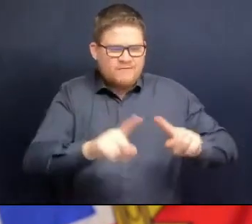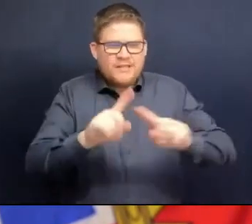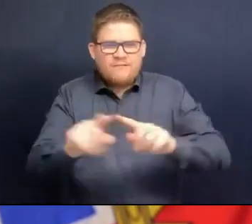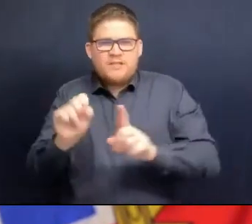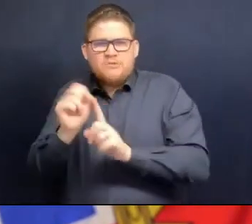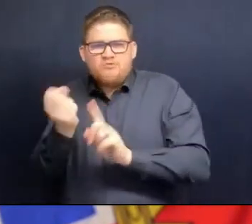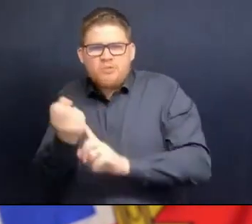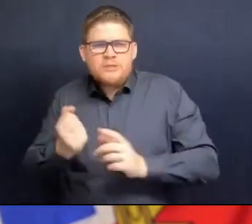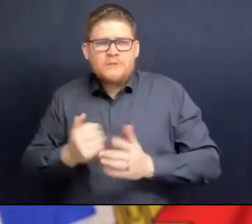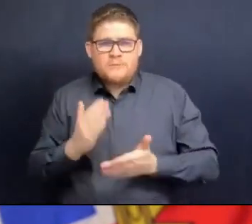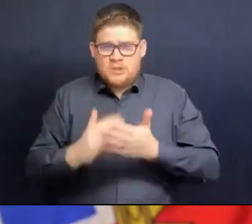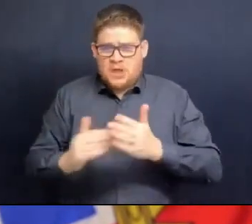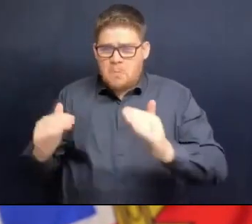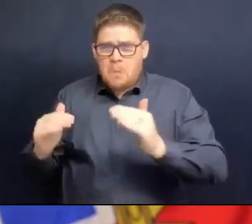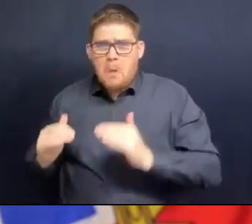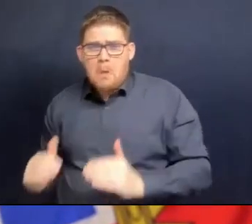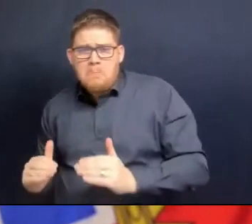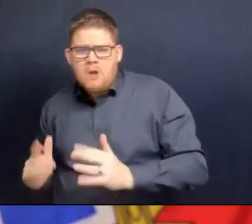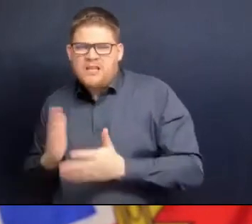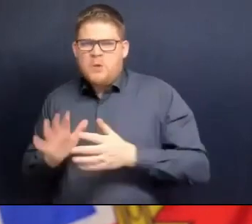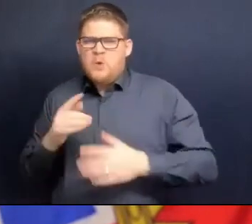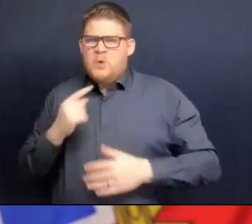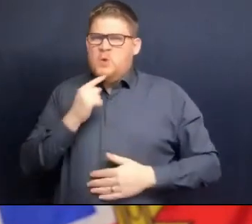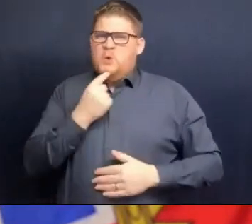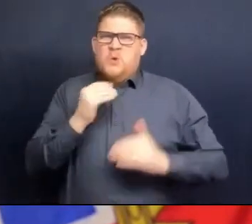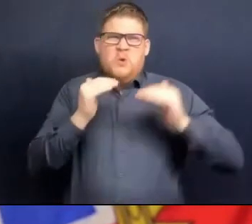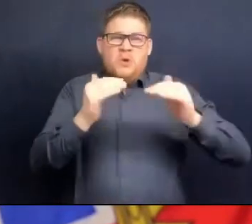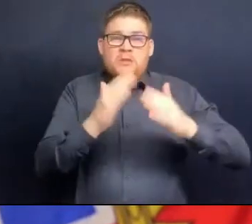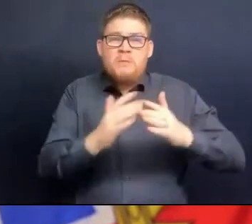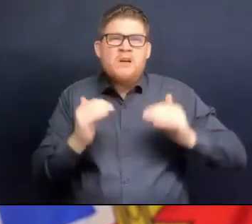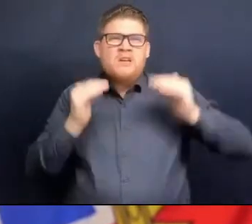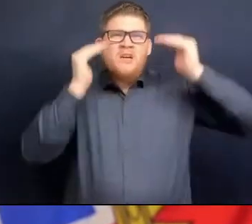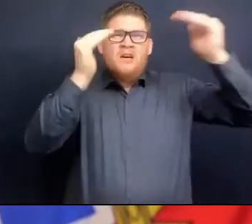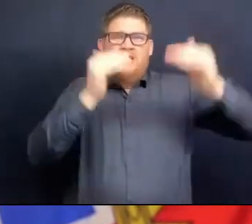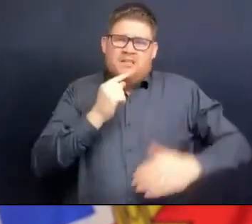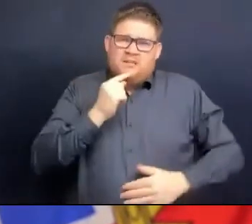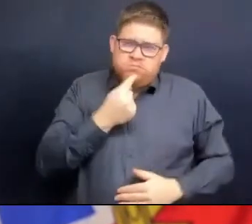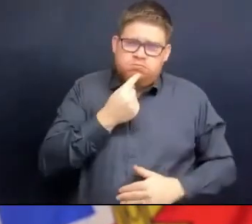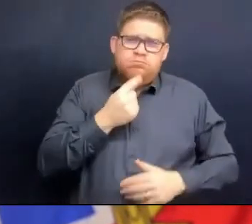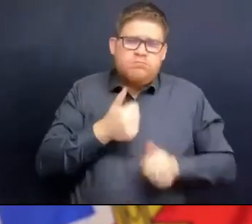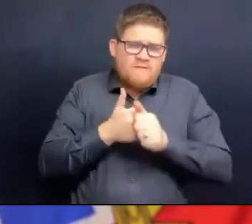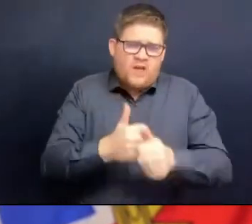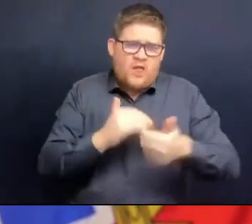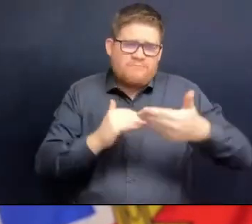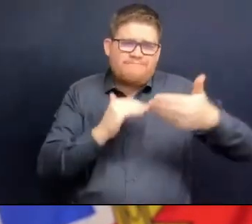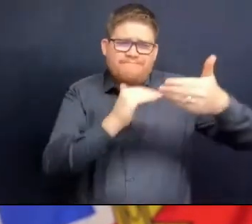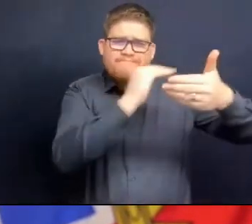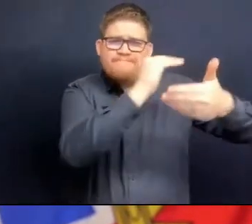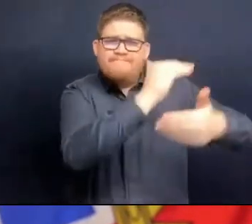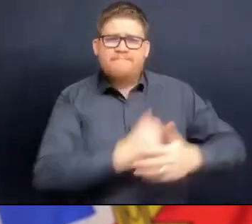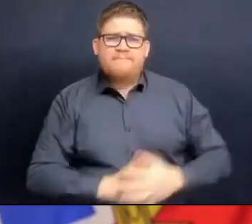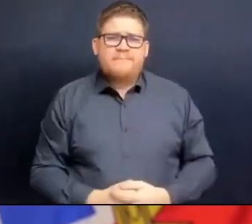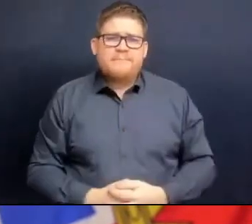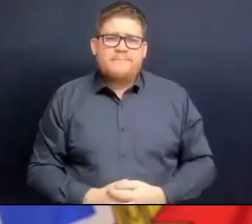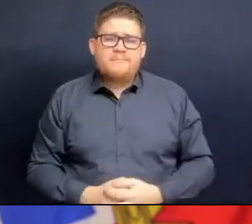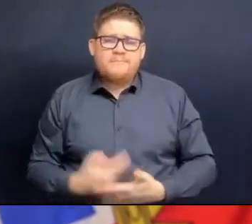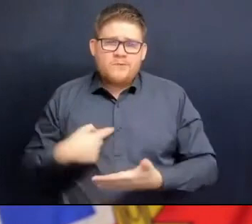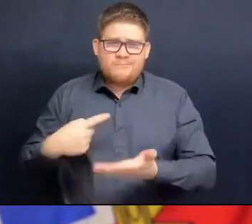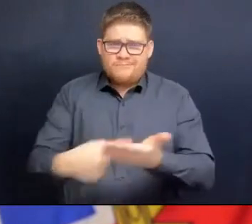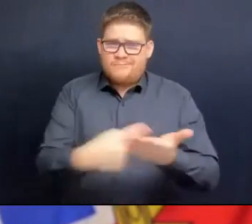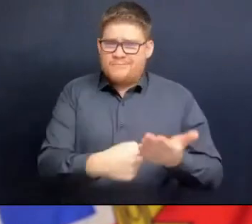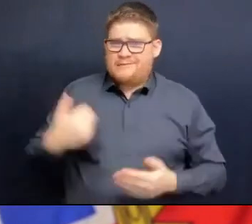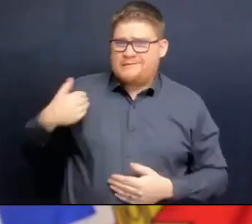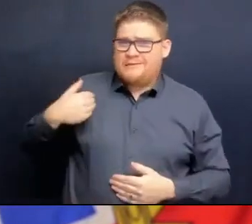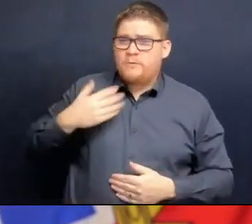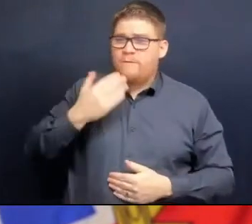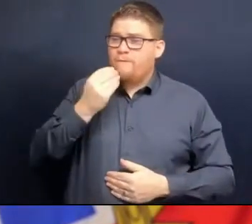there's a different level that's needed of different types of protection. And the same goes for